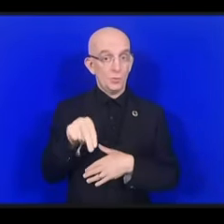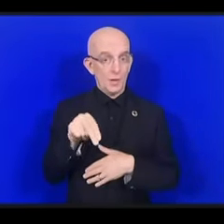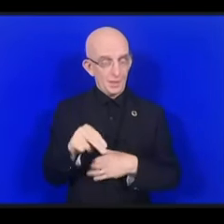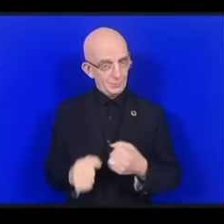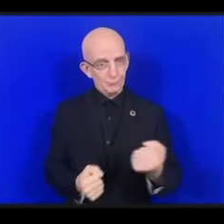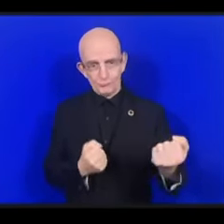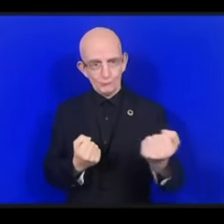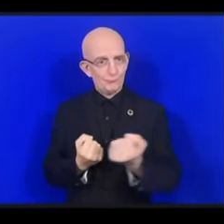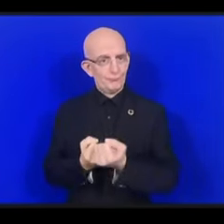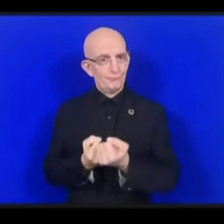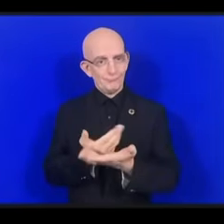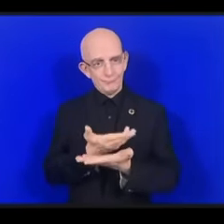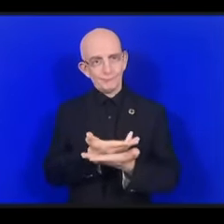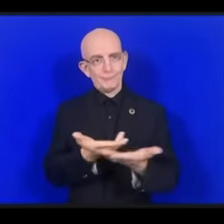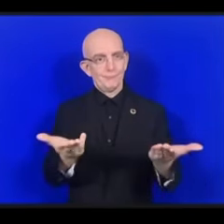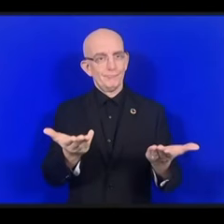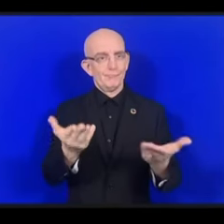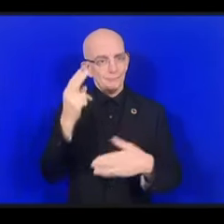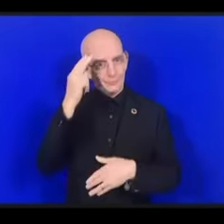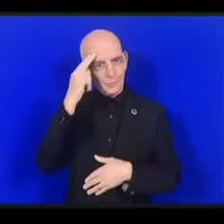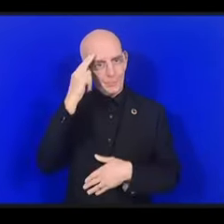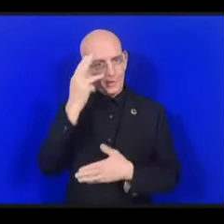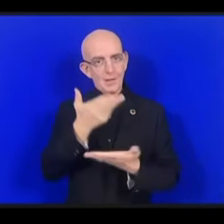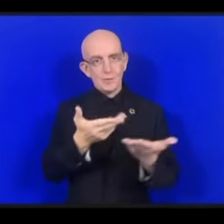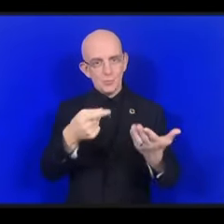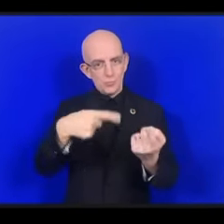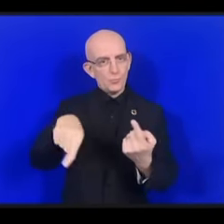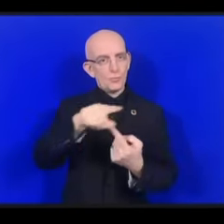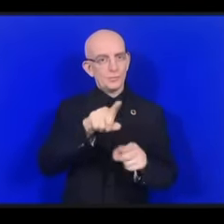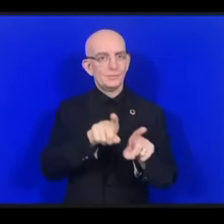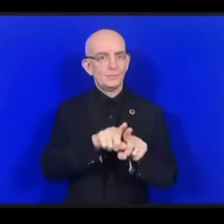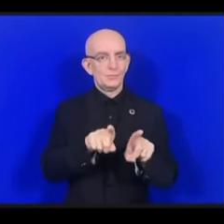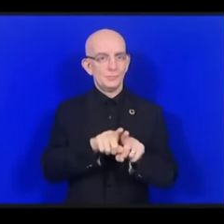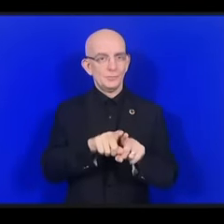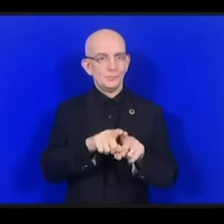Goodbye, Kyoto. See you in Riyadh next year.